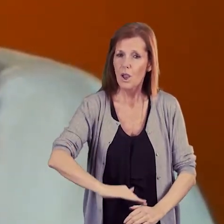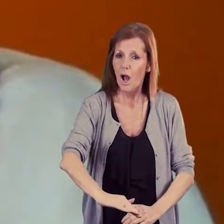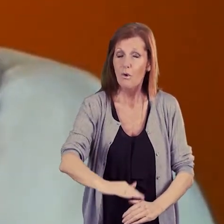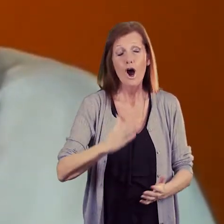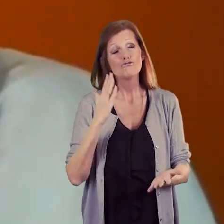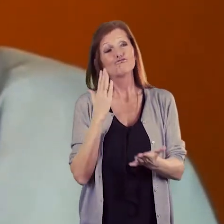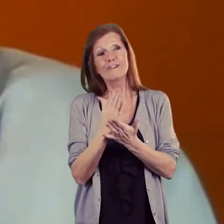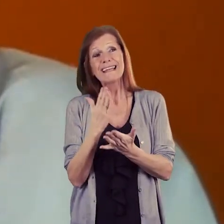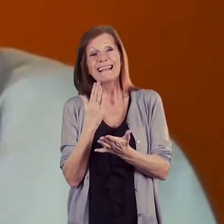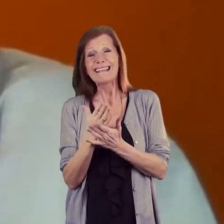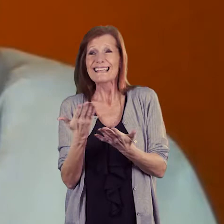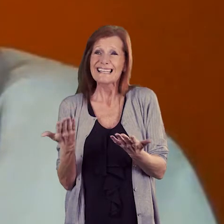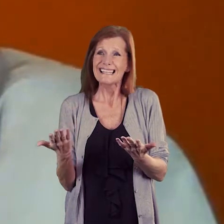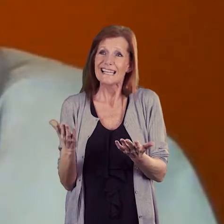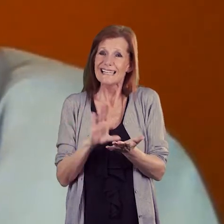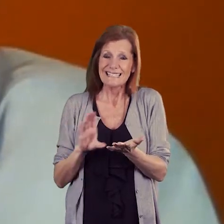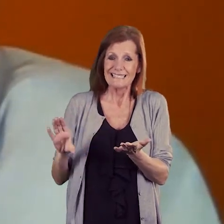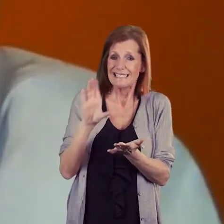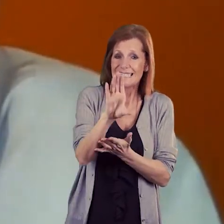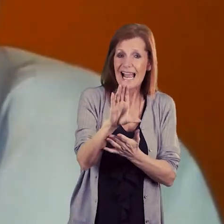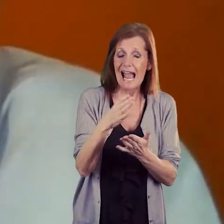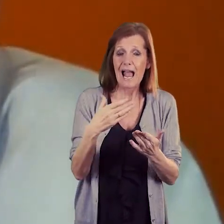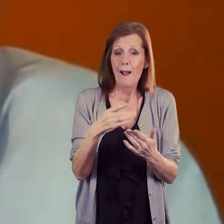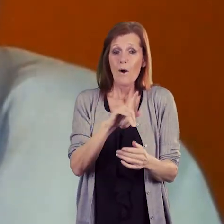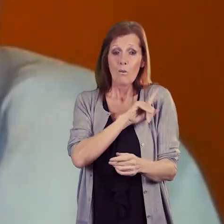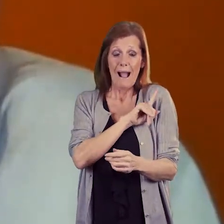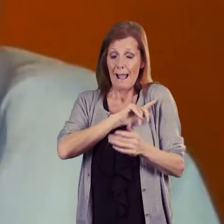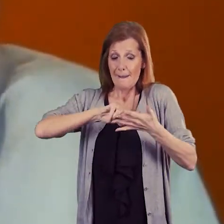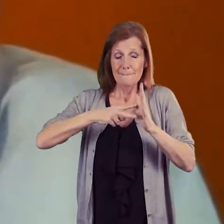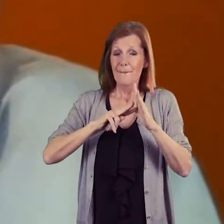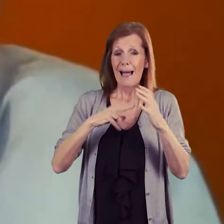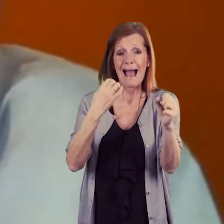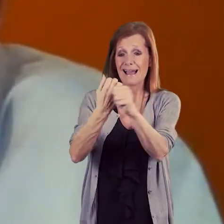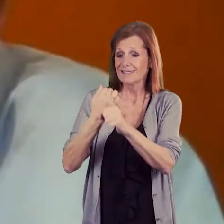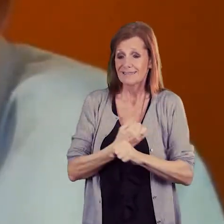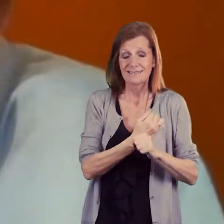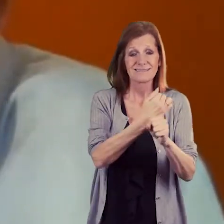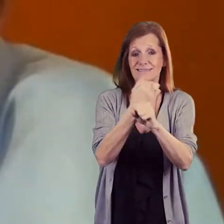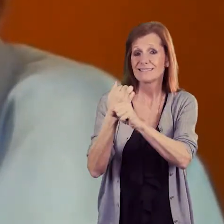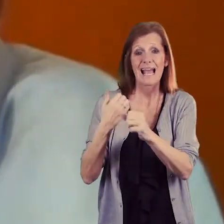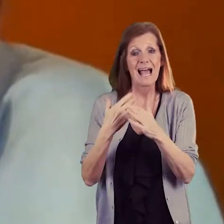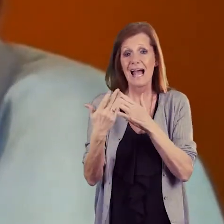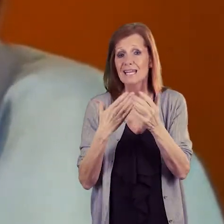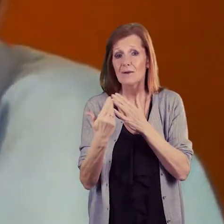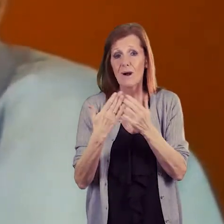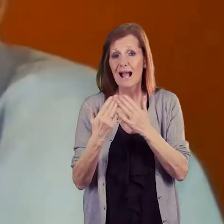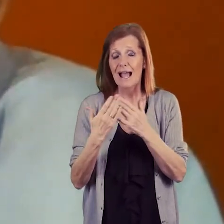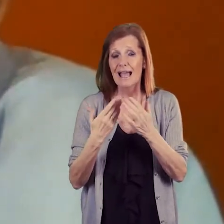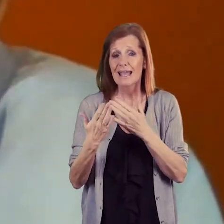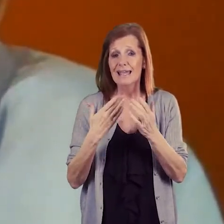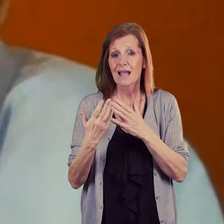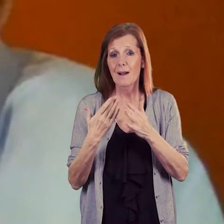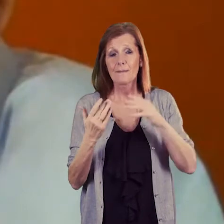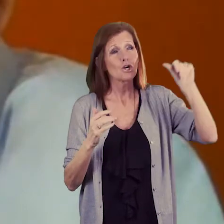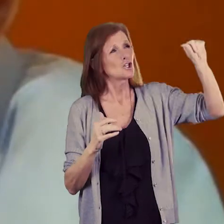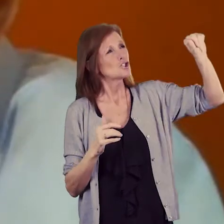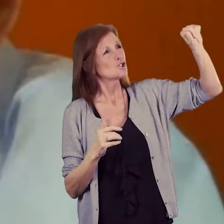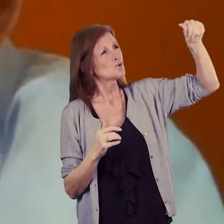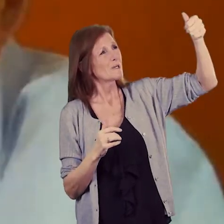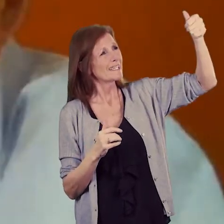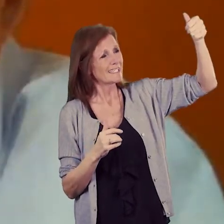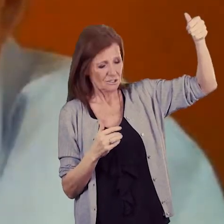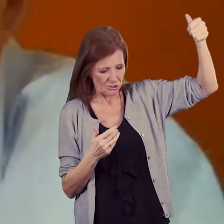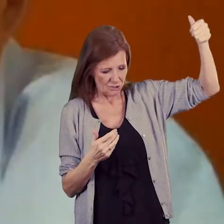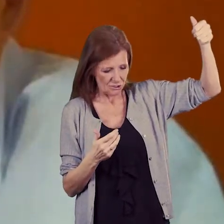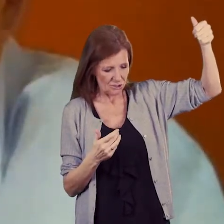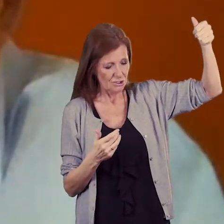Not too much actually, because we were rebuilding it anyway. So we did it, with the low light switches, because we put the switches on,